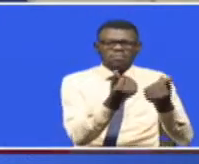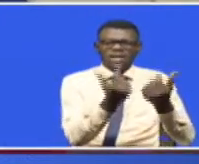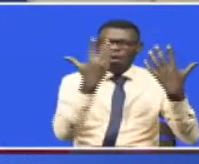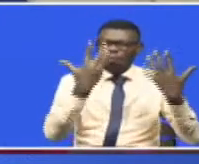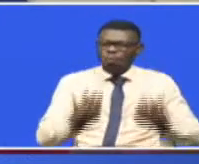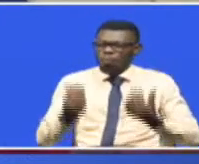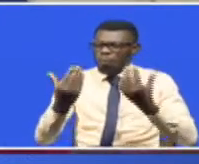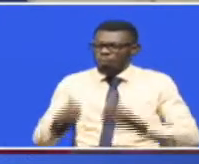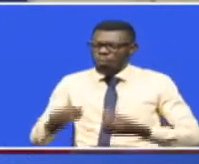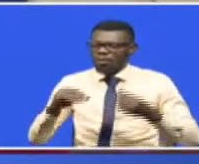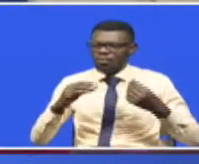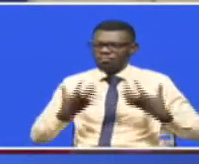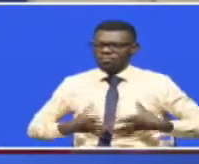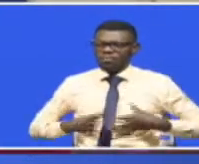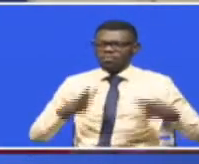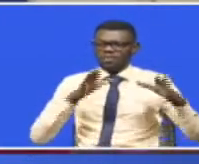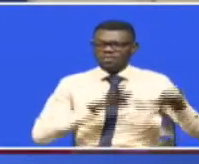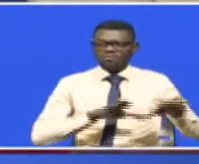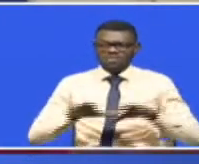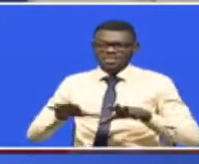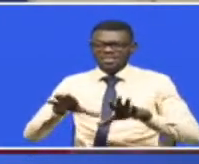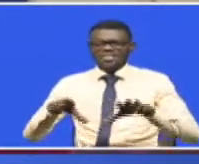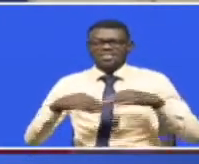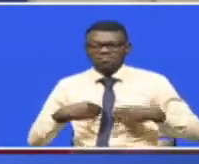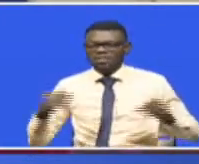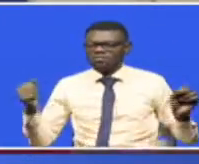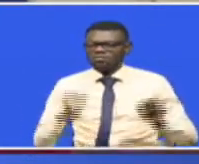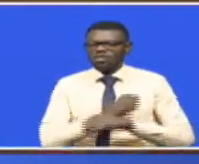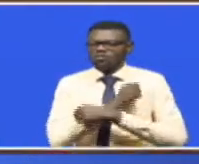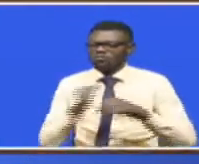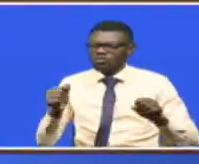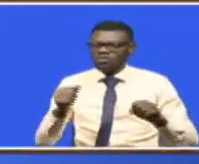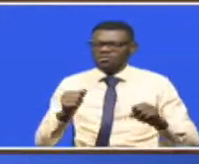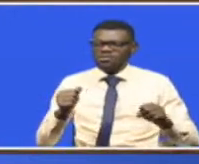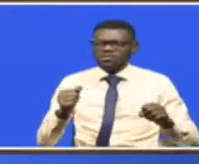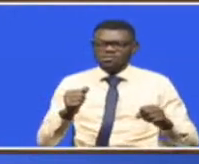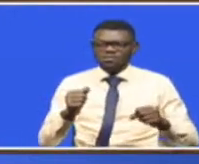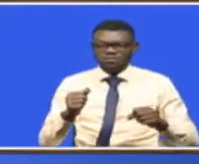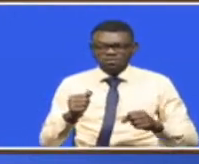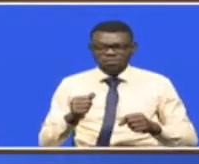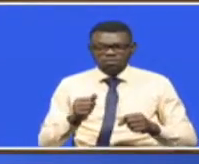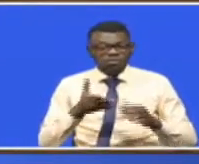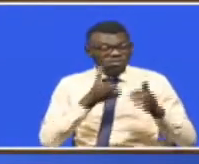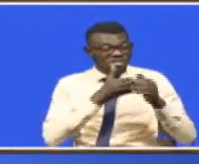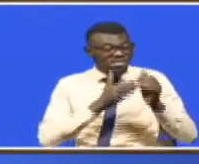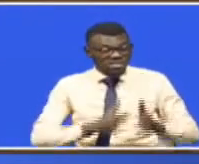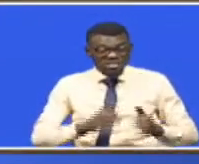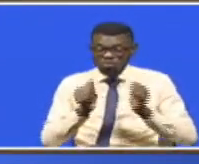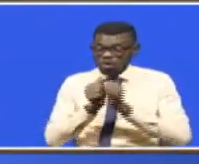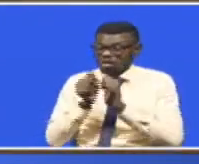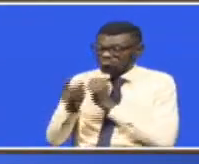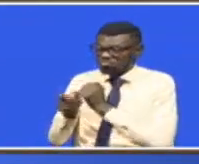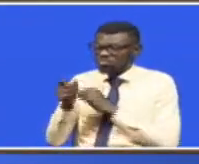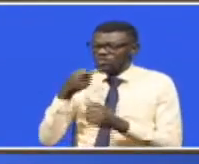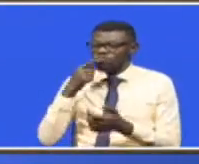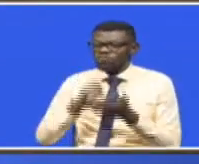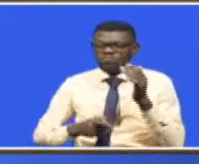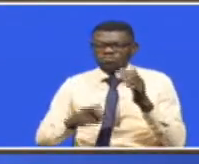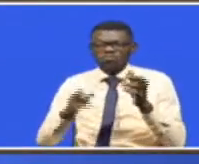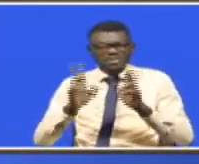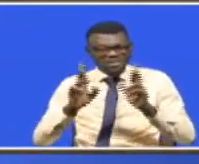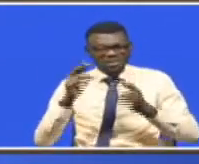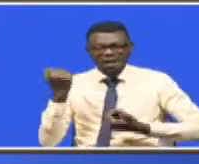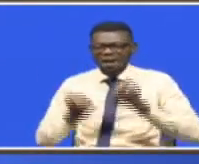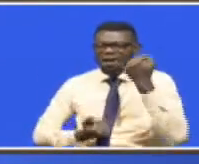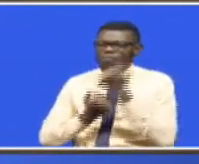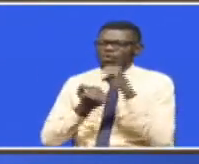au mali ya umma. That is not acceptable and that will not be tolerated. Leaders who accompanied Moi reiterating their resolve to steadfastly